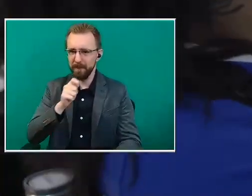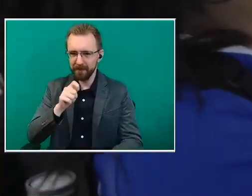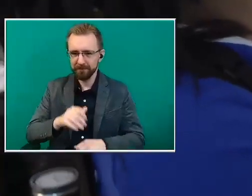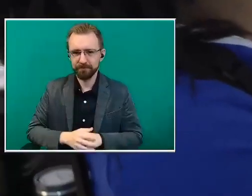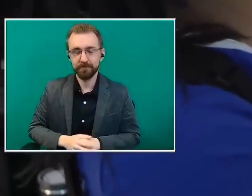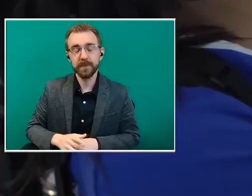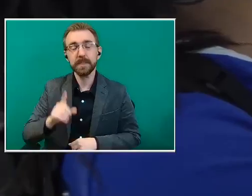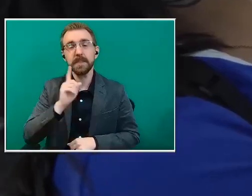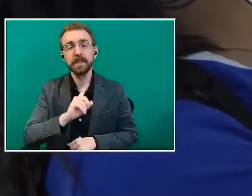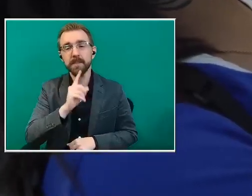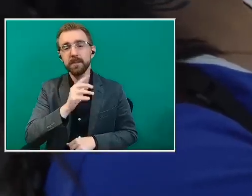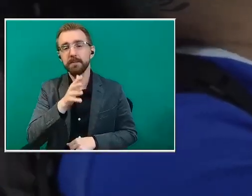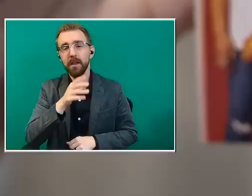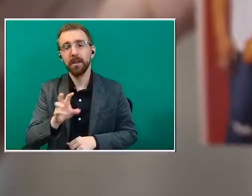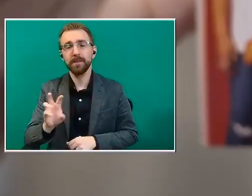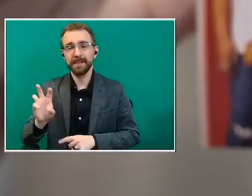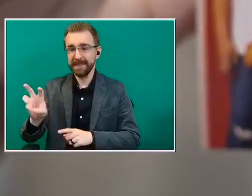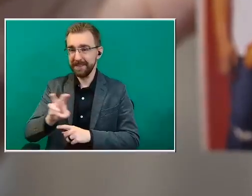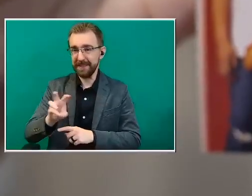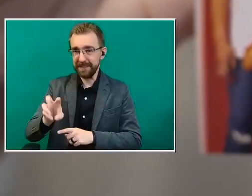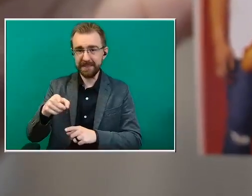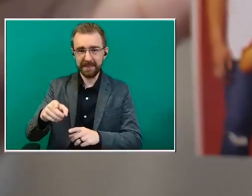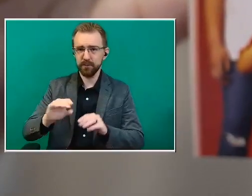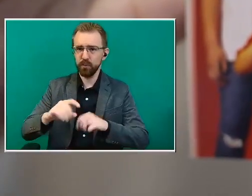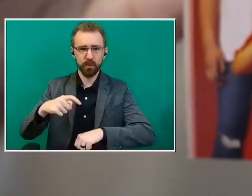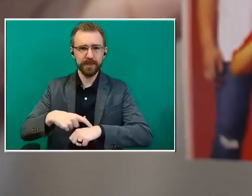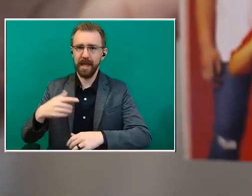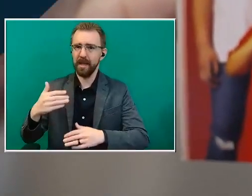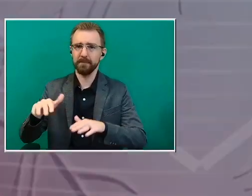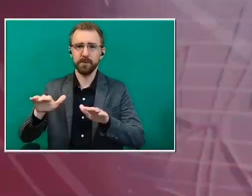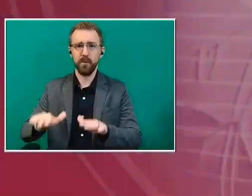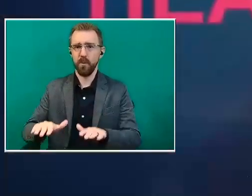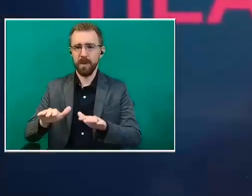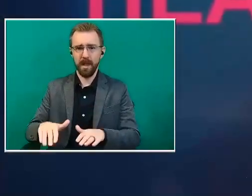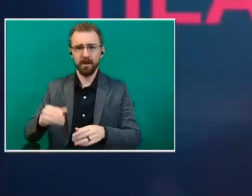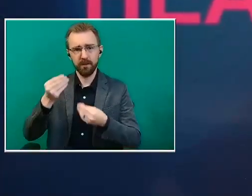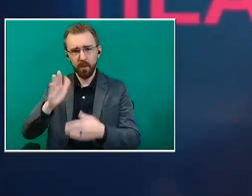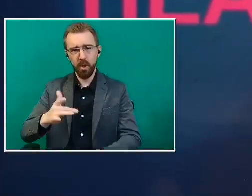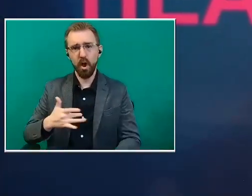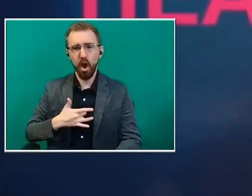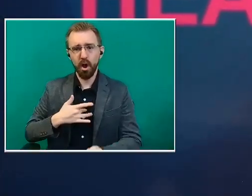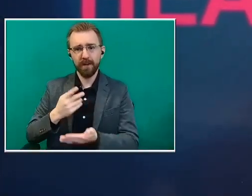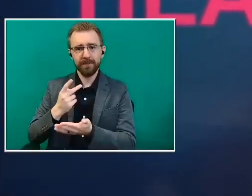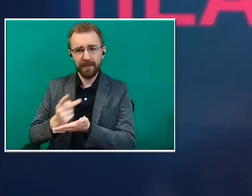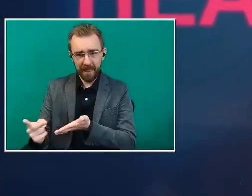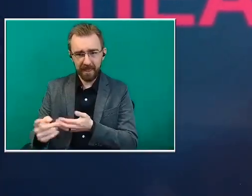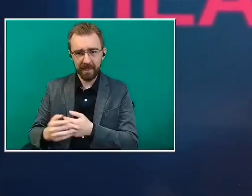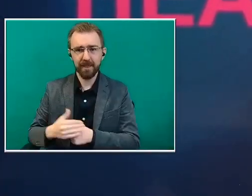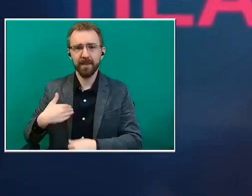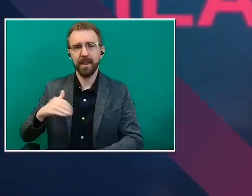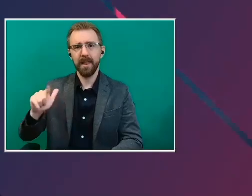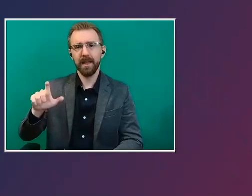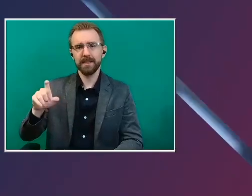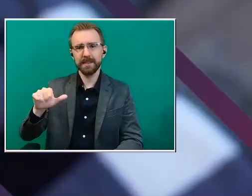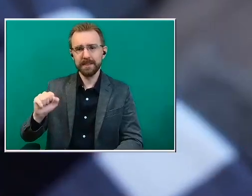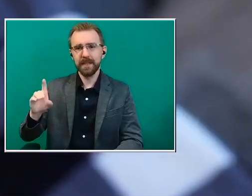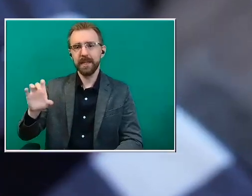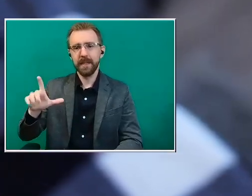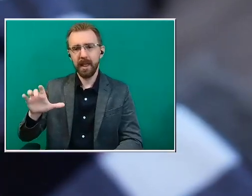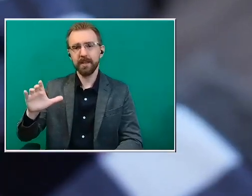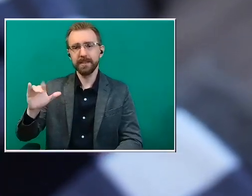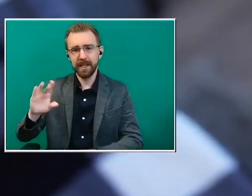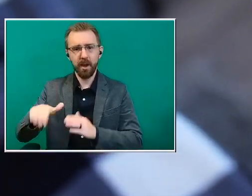who had no time to slow down is told her heart is failing. I'm Alexis Del Cid. On the next All Things Heart,